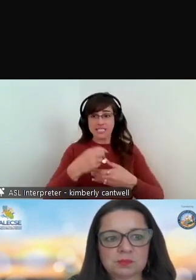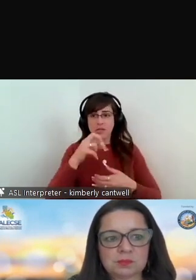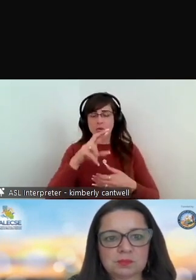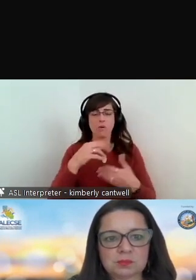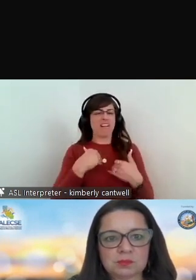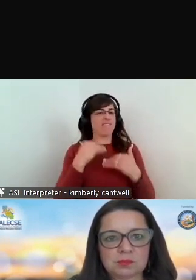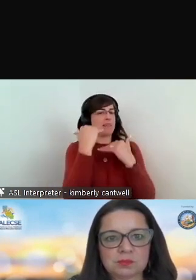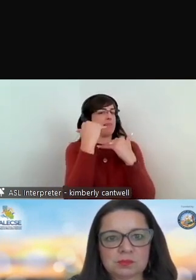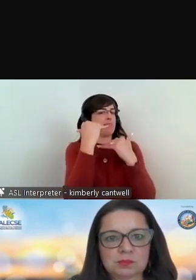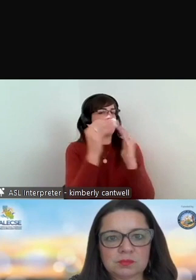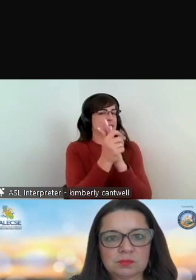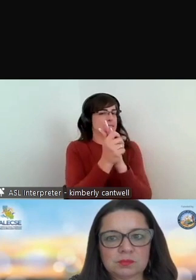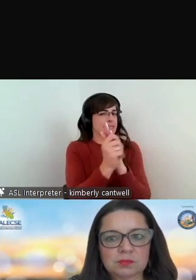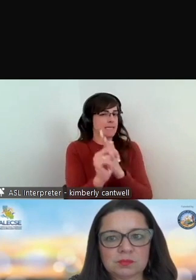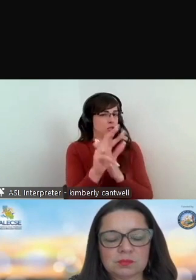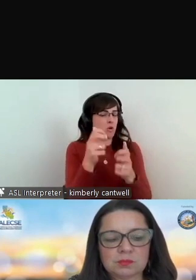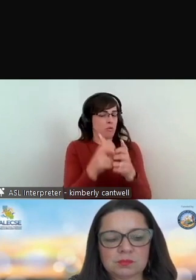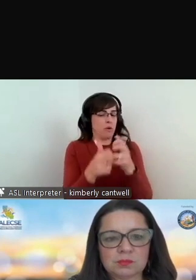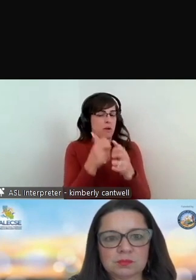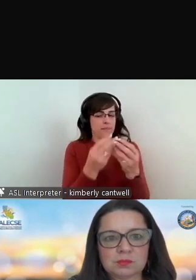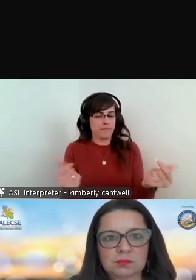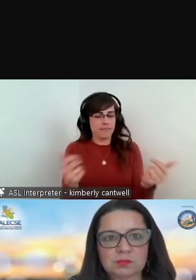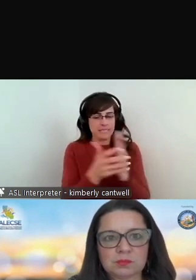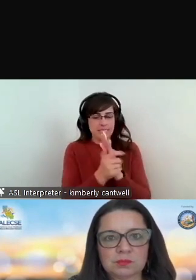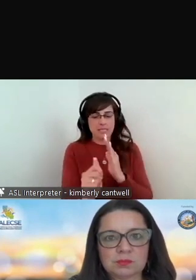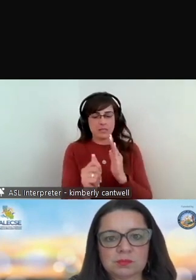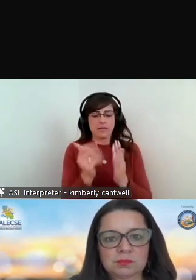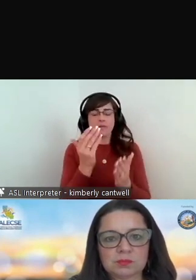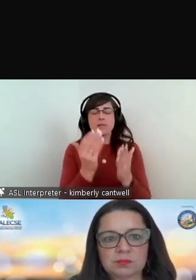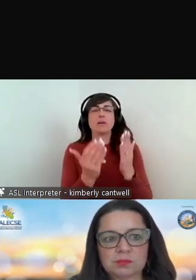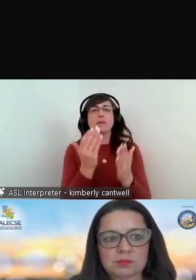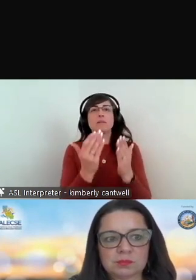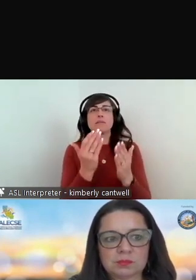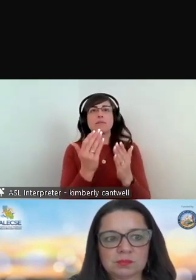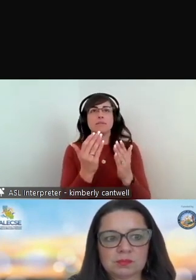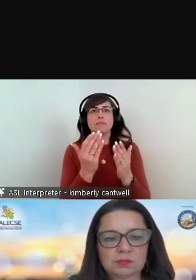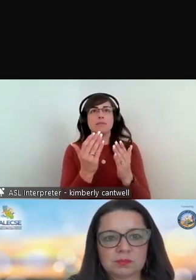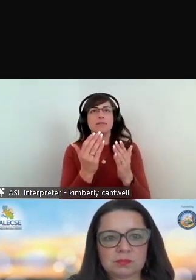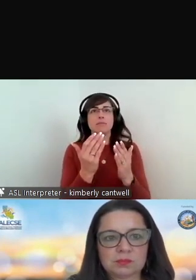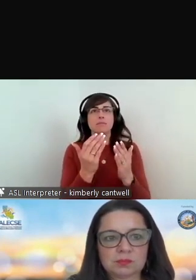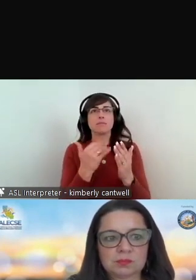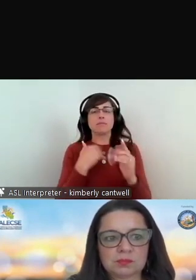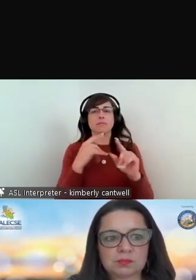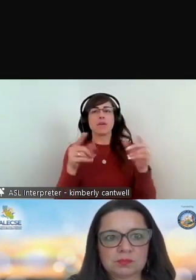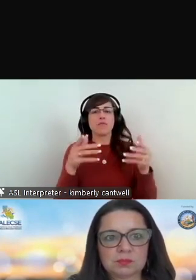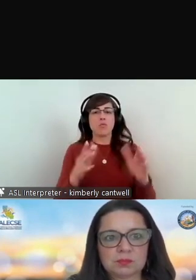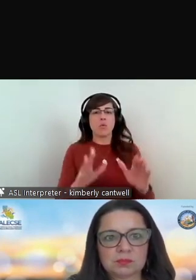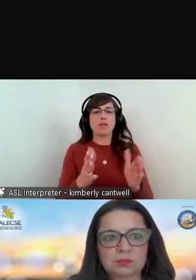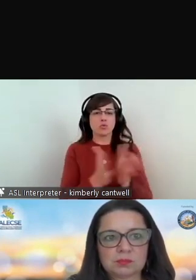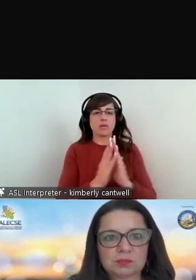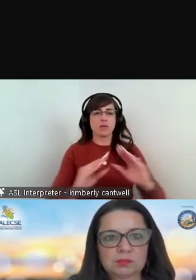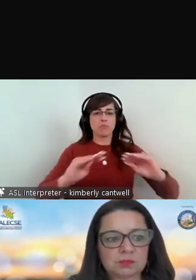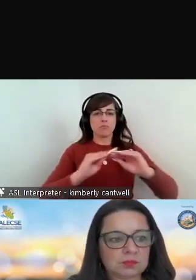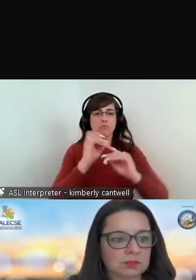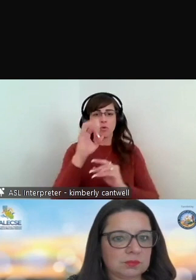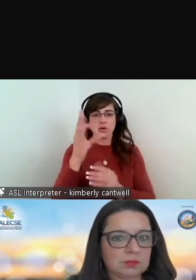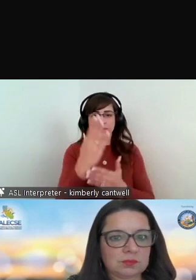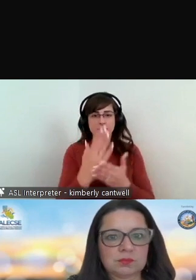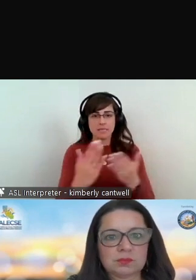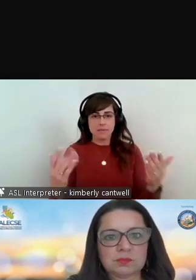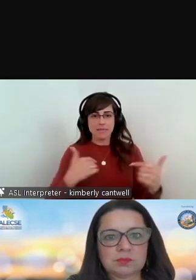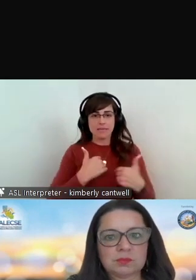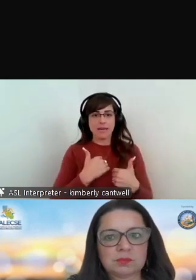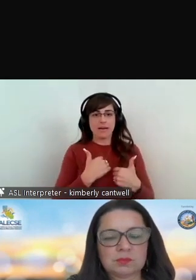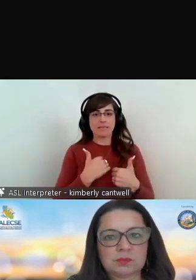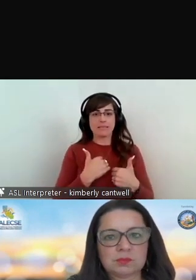have very limited skills or problem solving skills. They might have just different ways to request more of something. I just